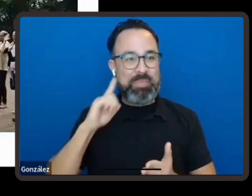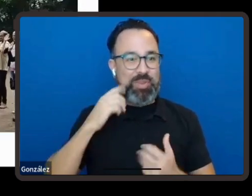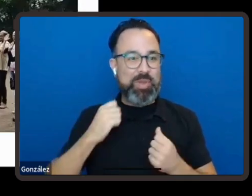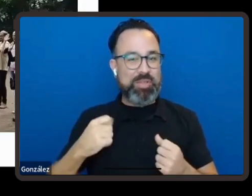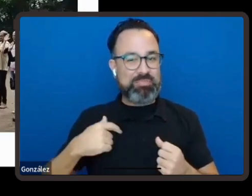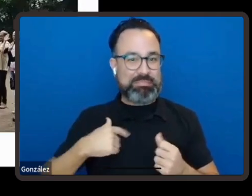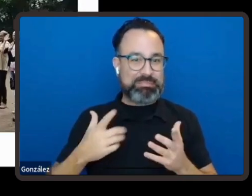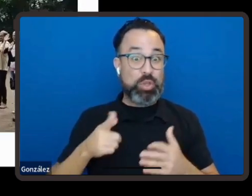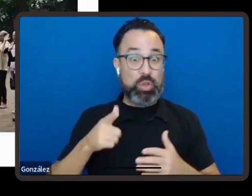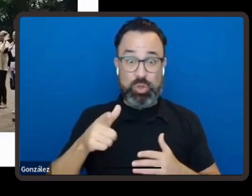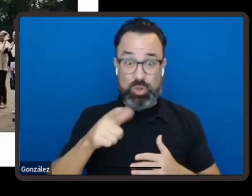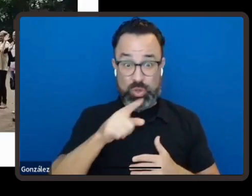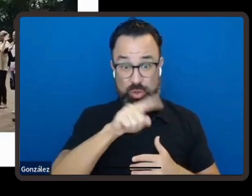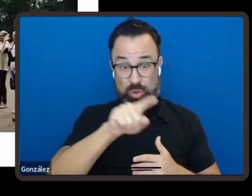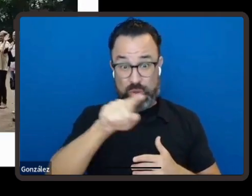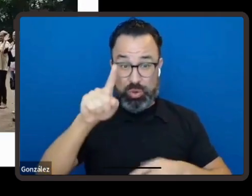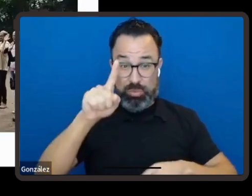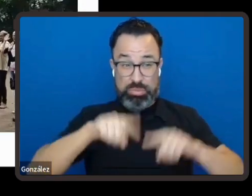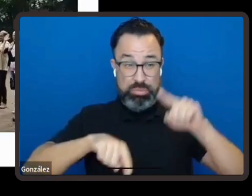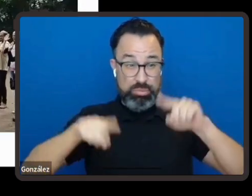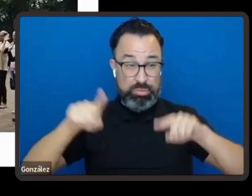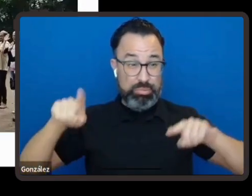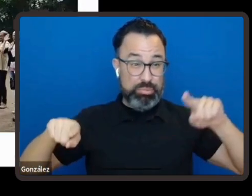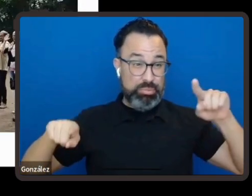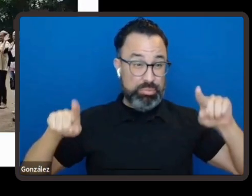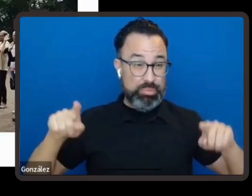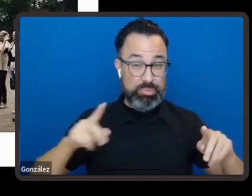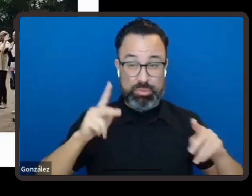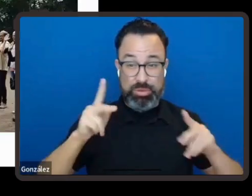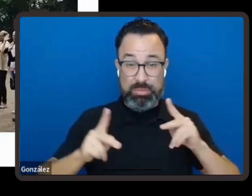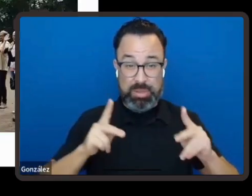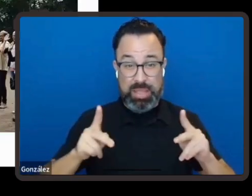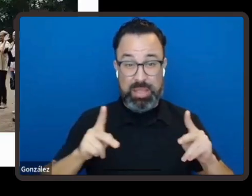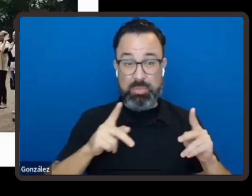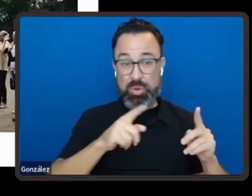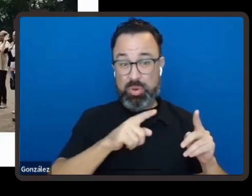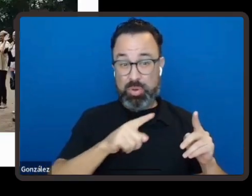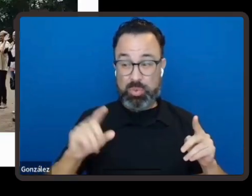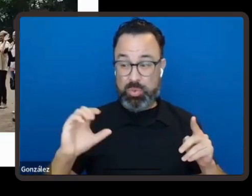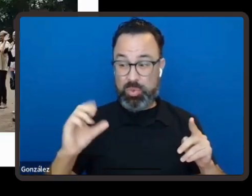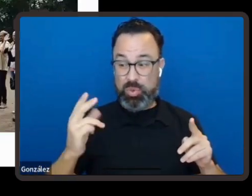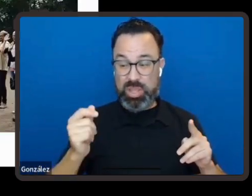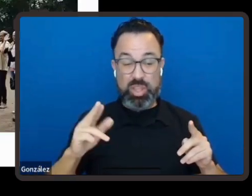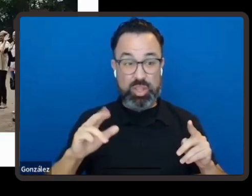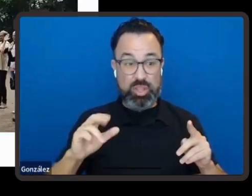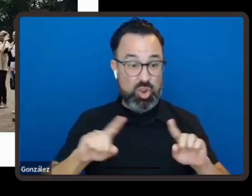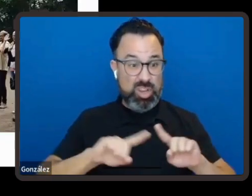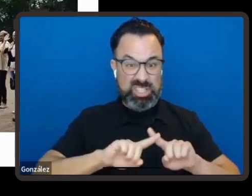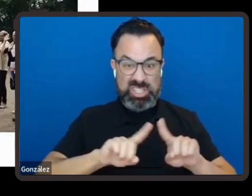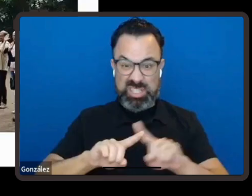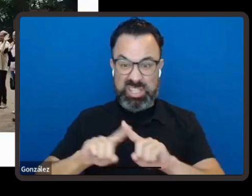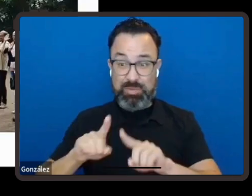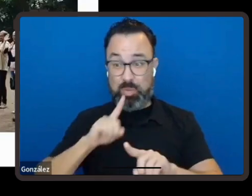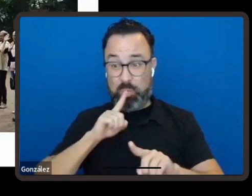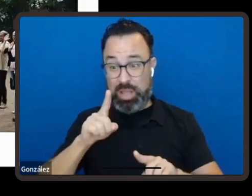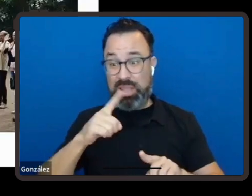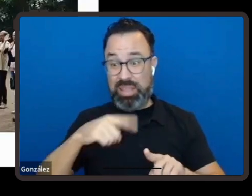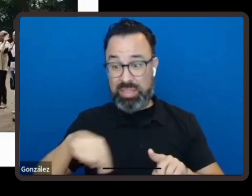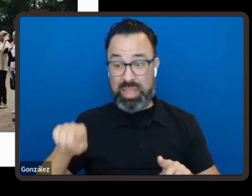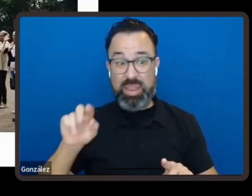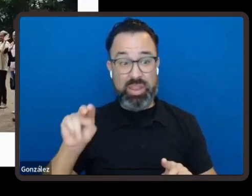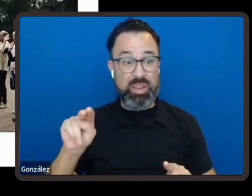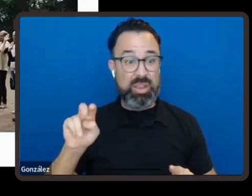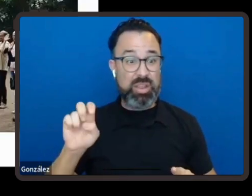diverse population with Charge syndrome. They are neurodivergent in many ways, in many different ways they